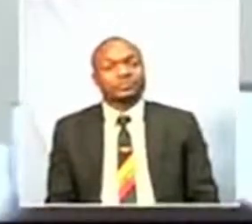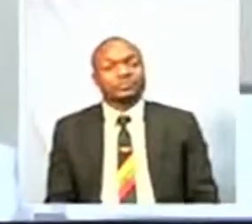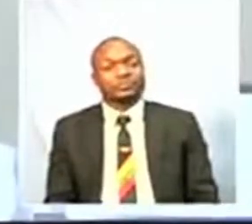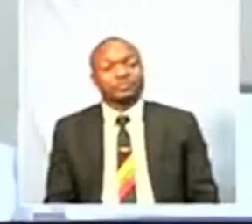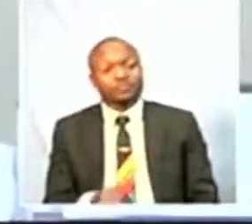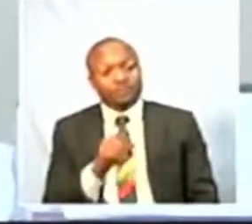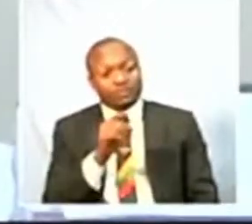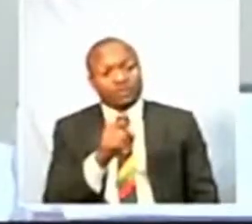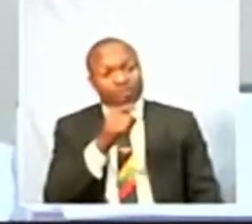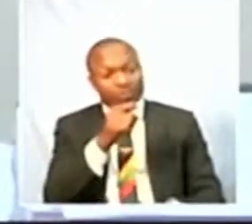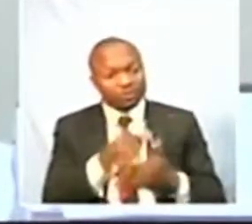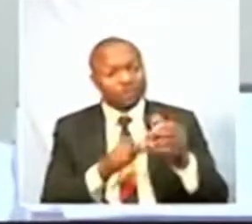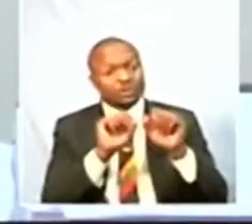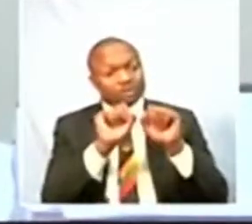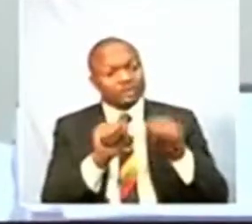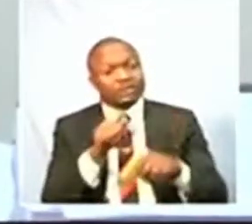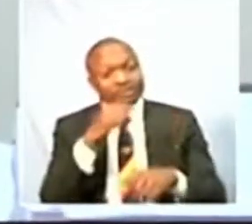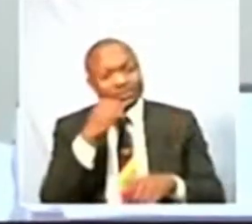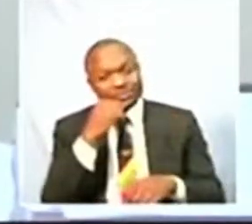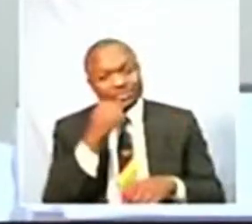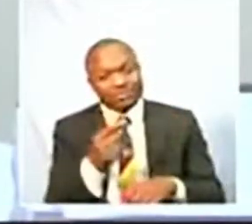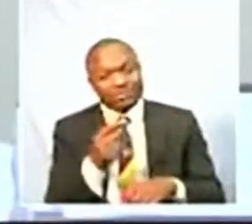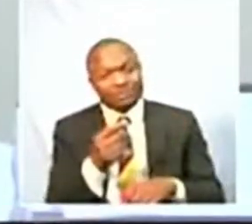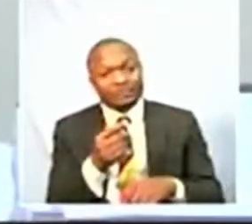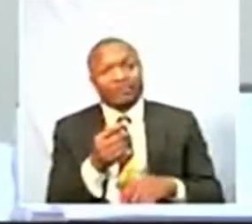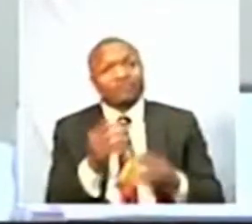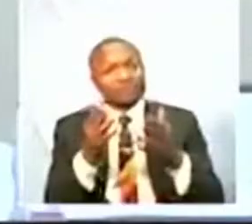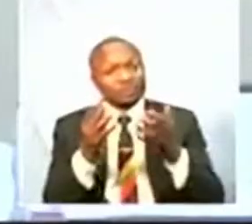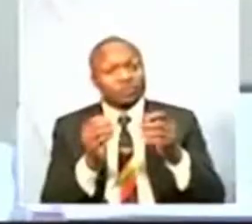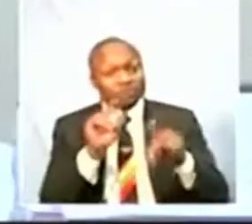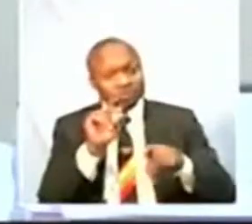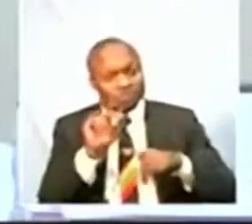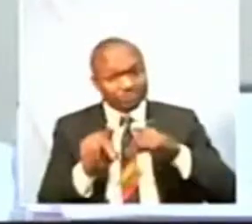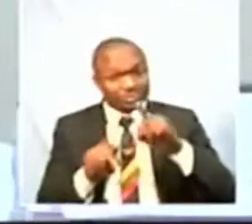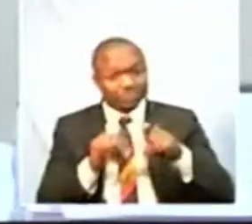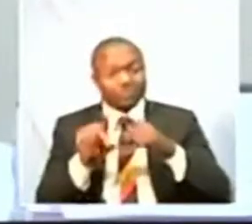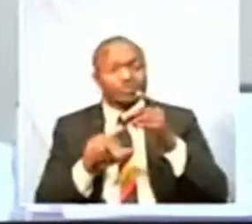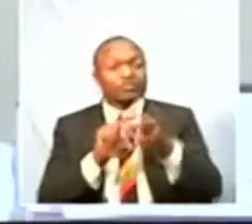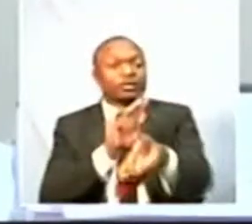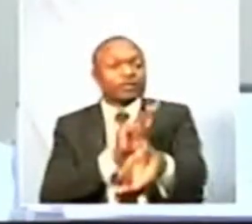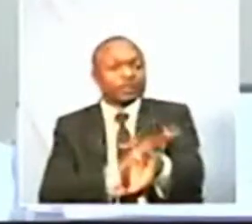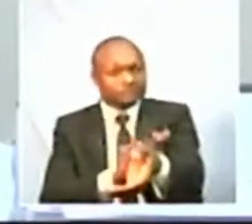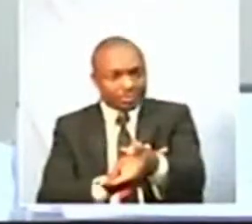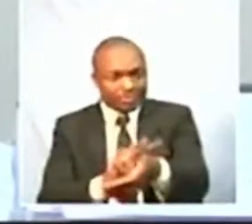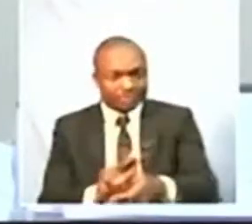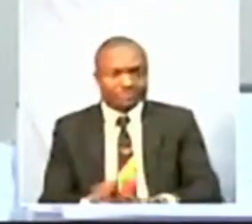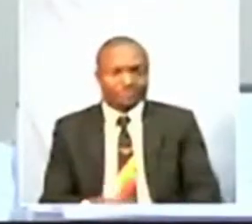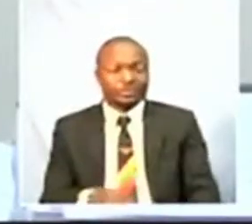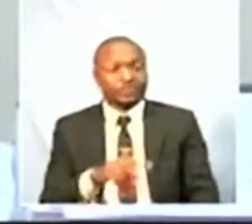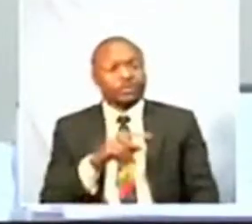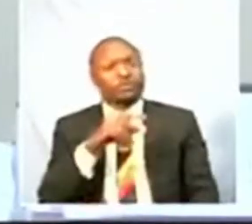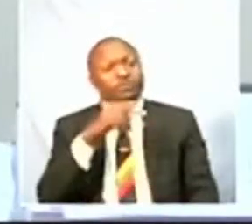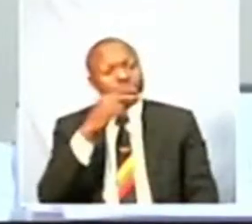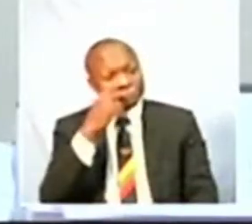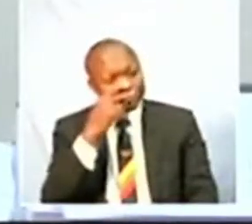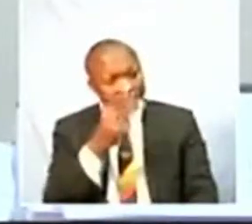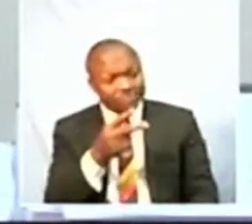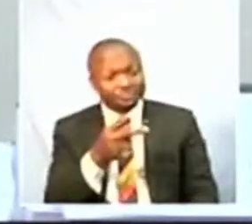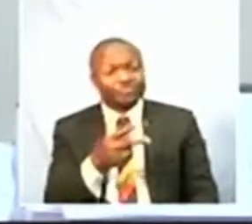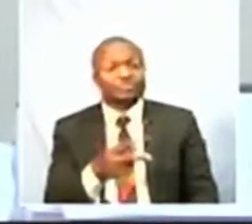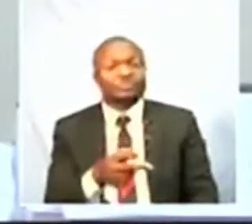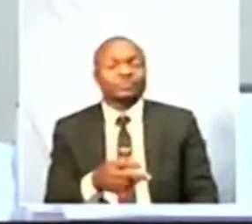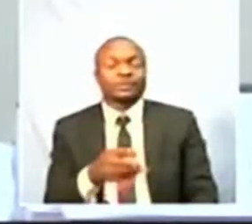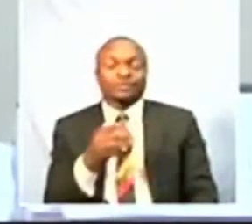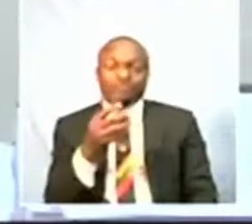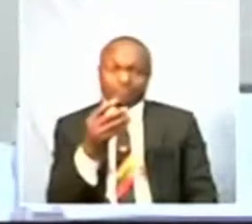that is what we can say. We want the people of KASAMA to see that